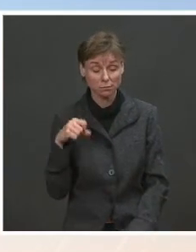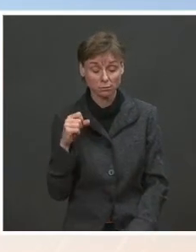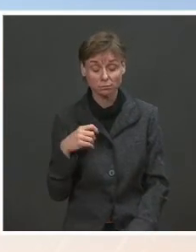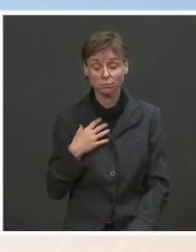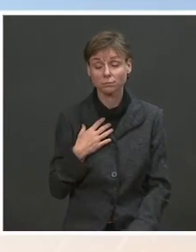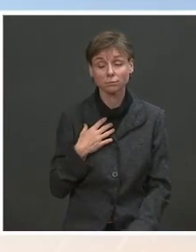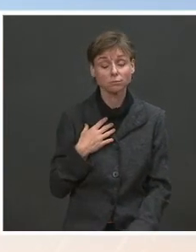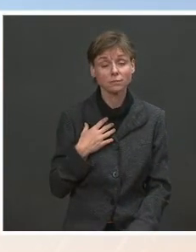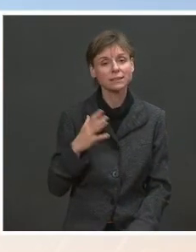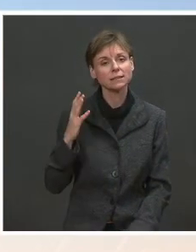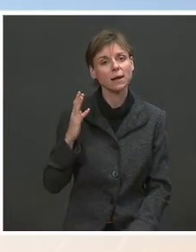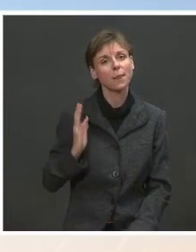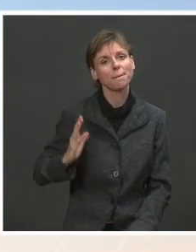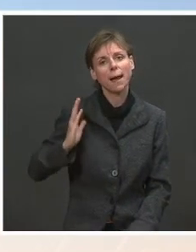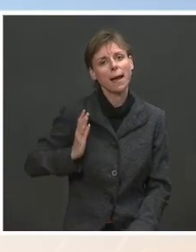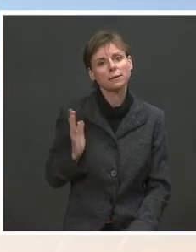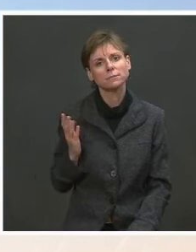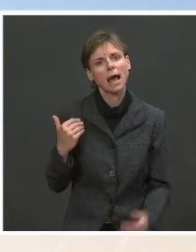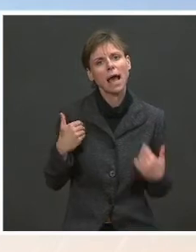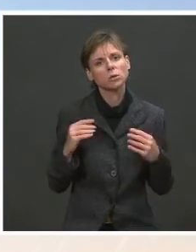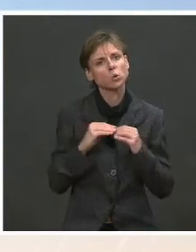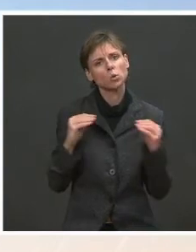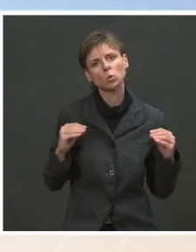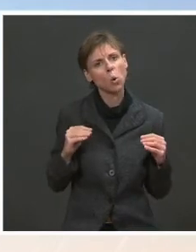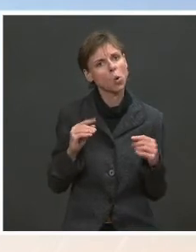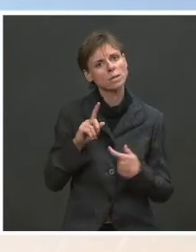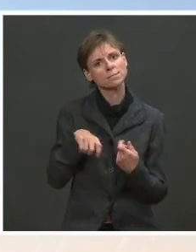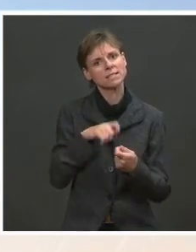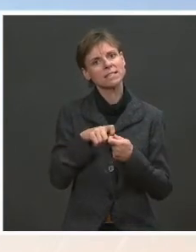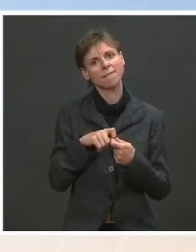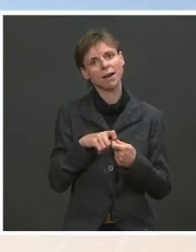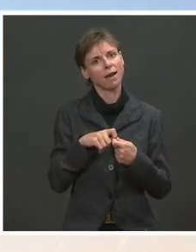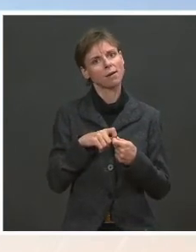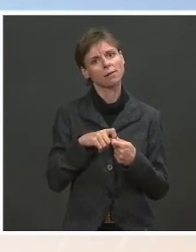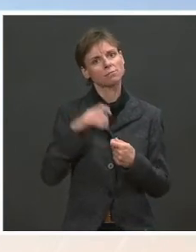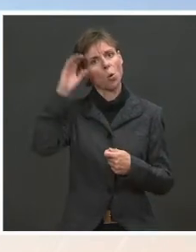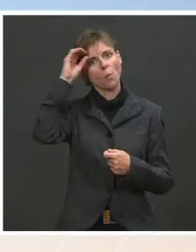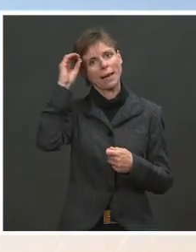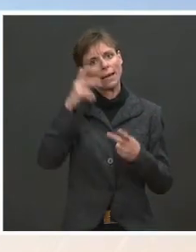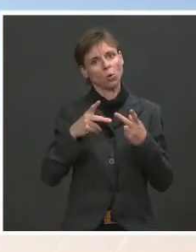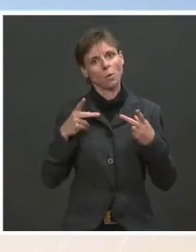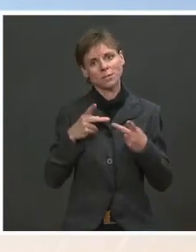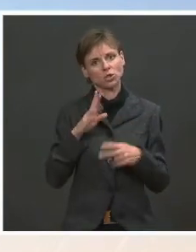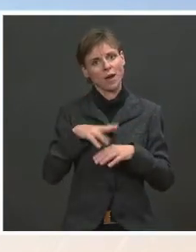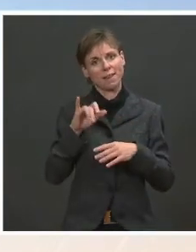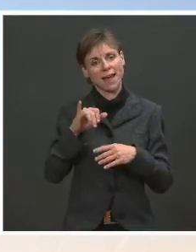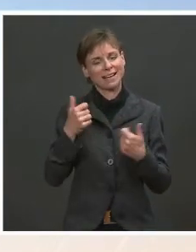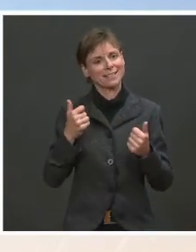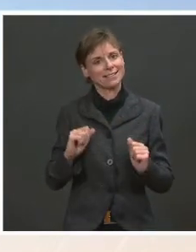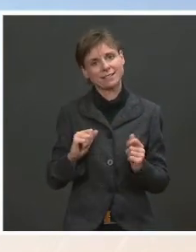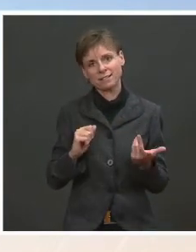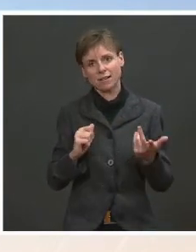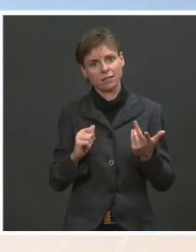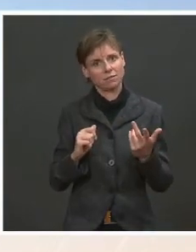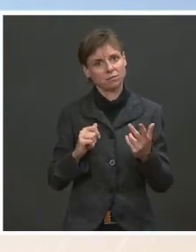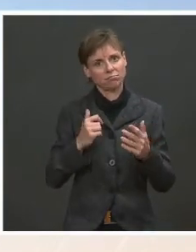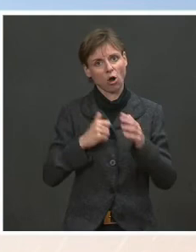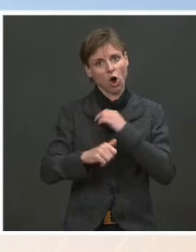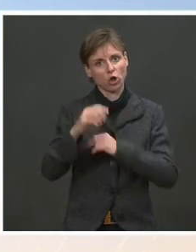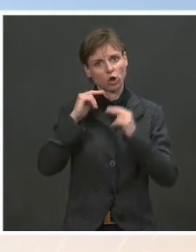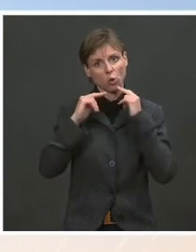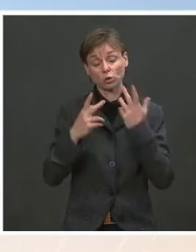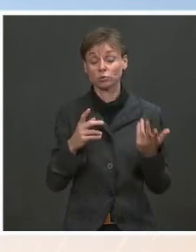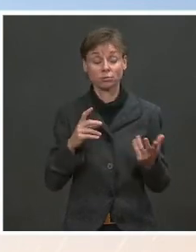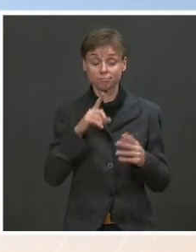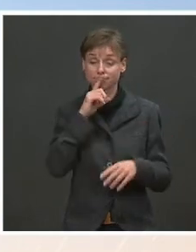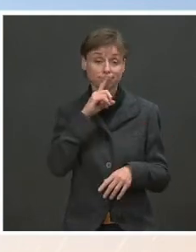he doesn't have a particular position on it. It's still on the table that it could reopen? There hasn't been a decision. HHS would be the ones making a